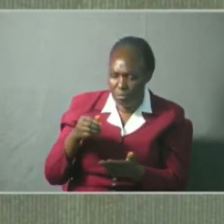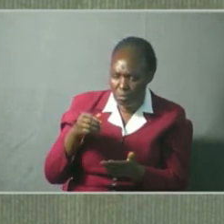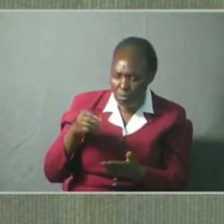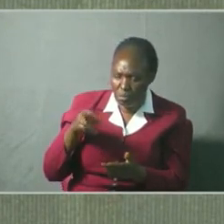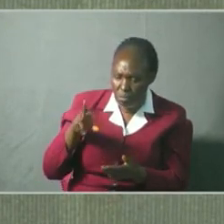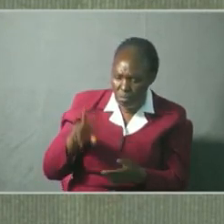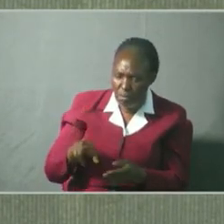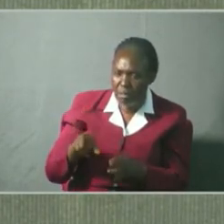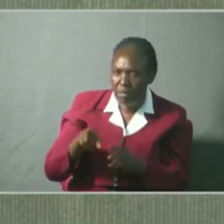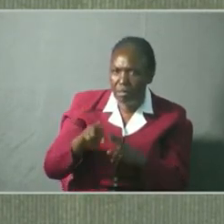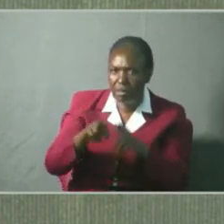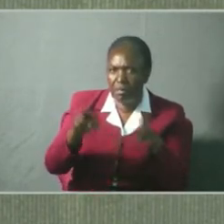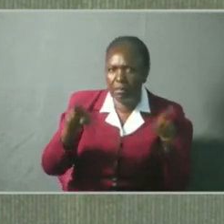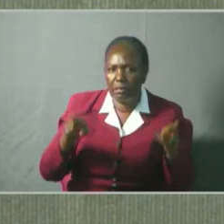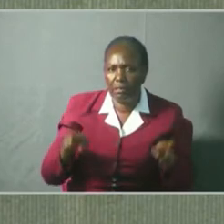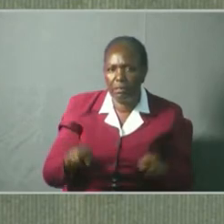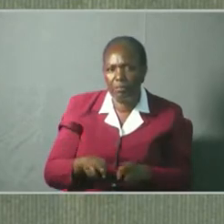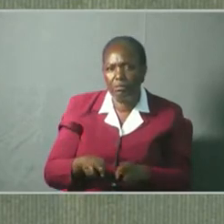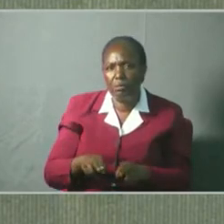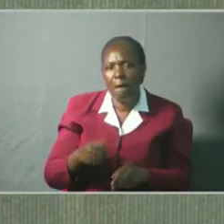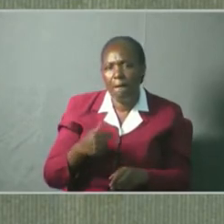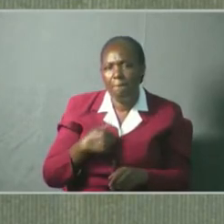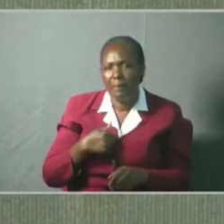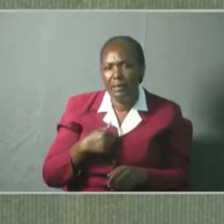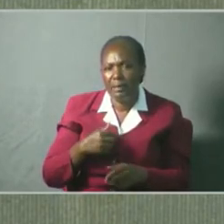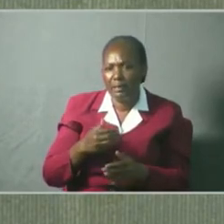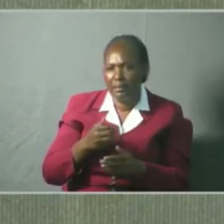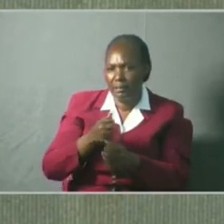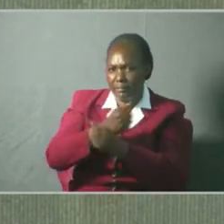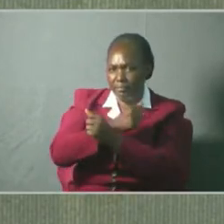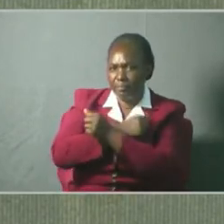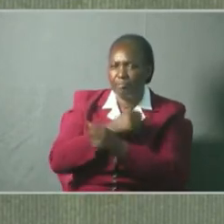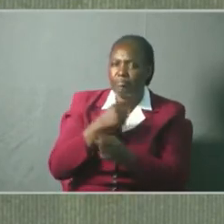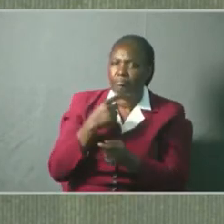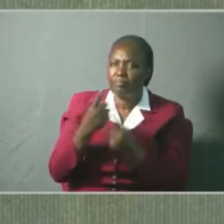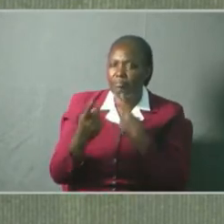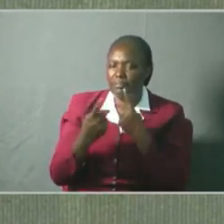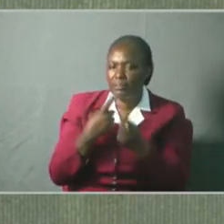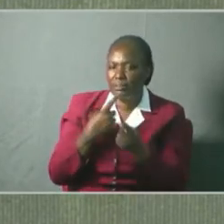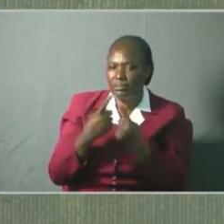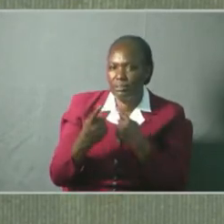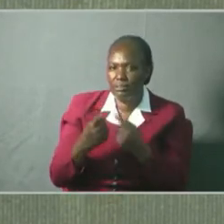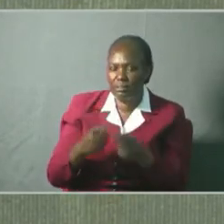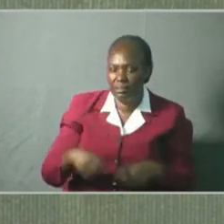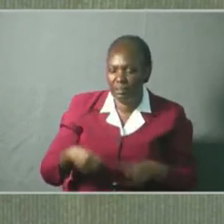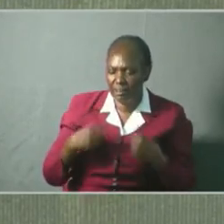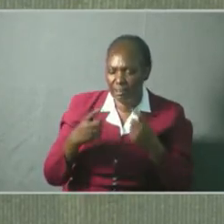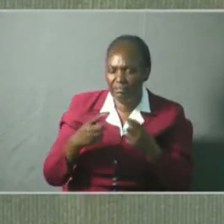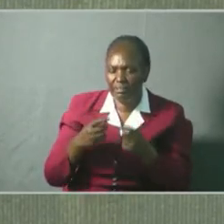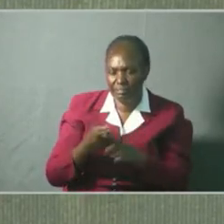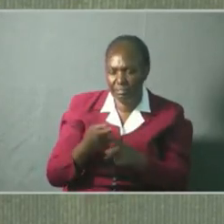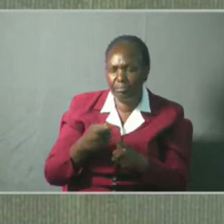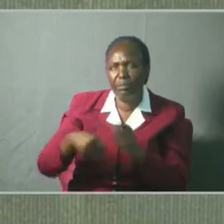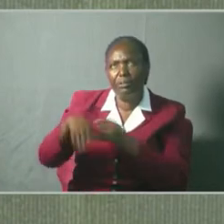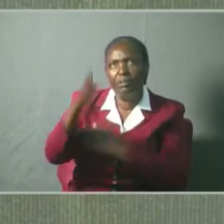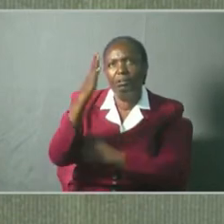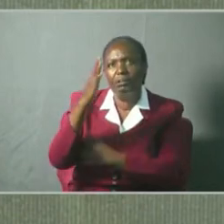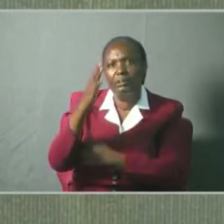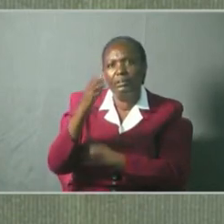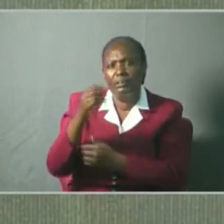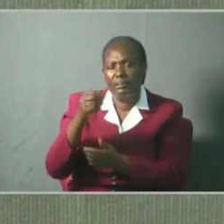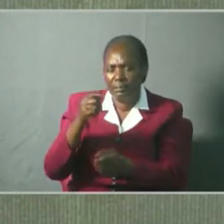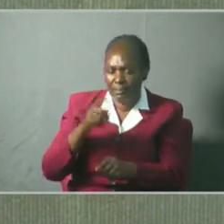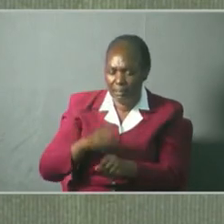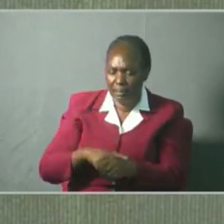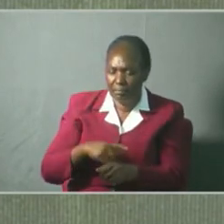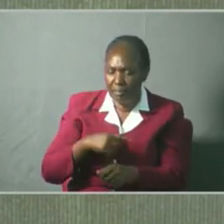know how I love talking, you know that, right? And it's a gift from God, I bless his name. So as I walked into